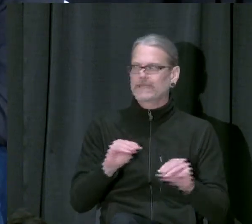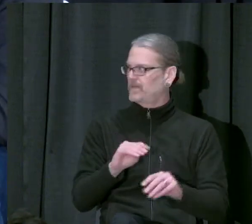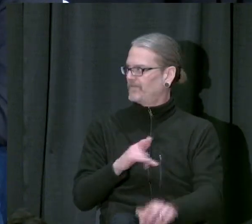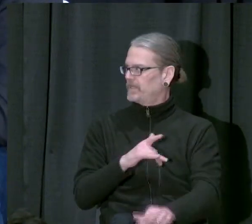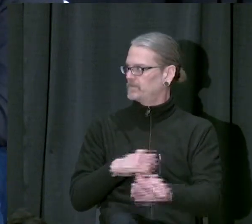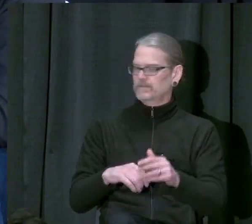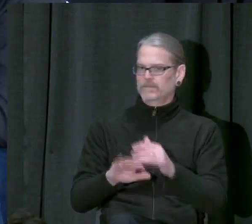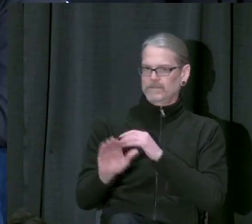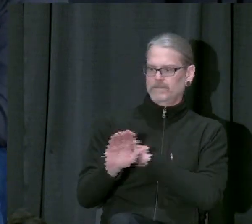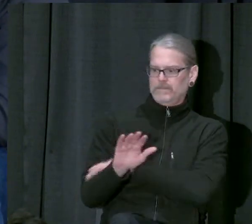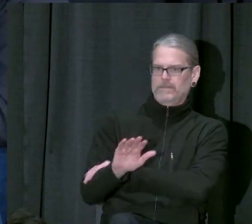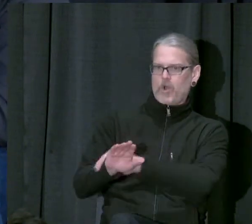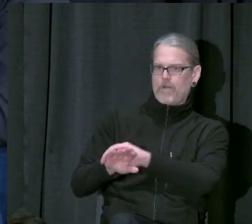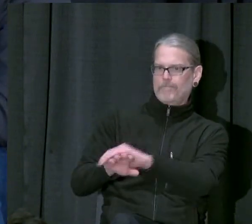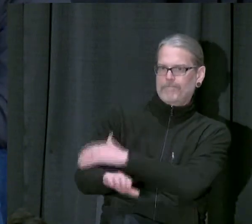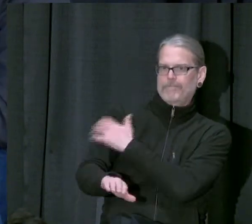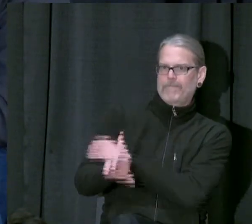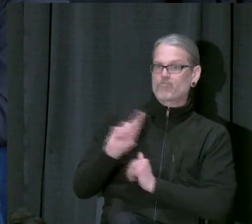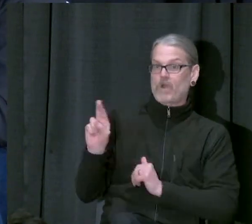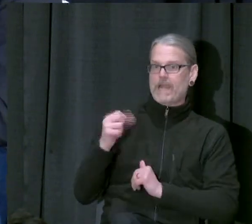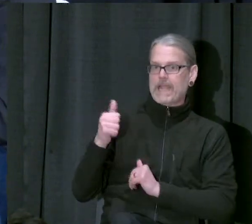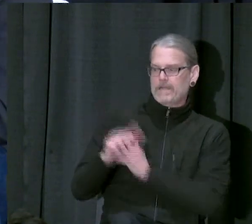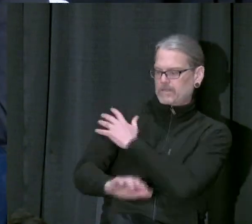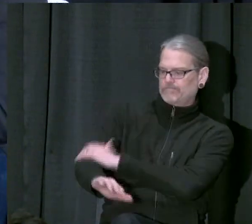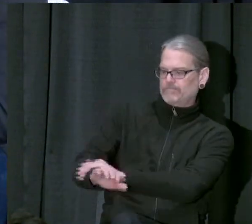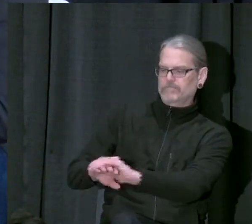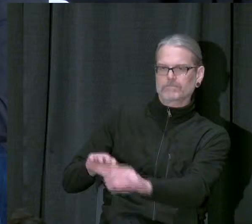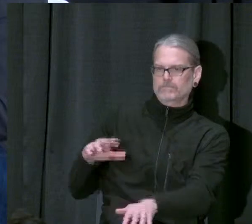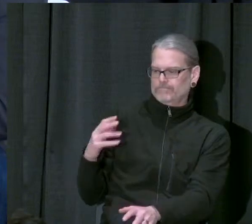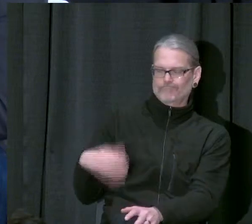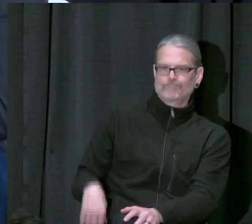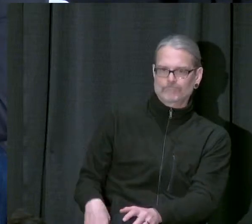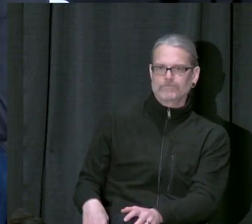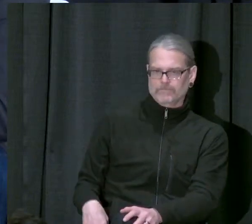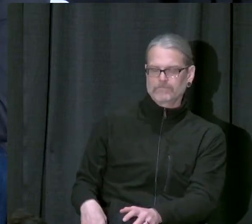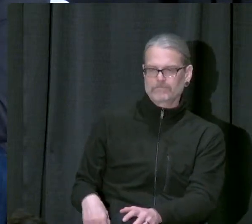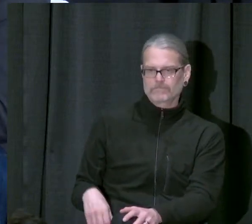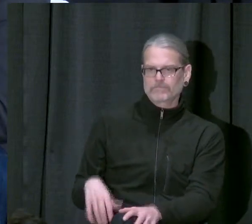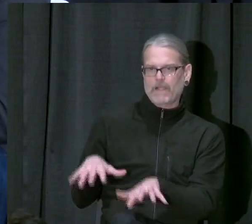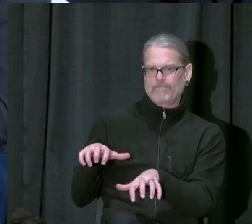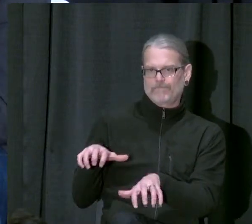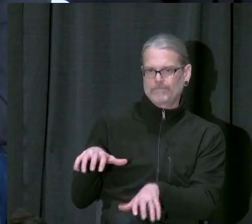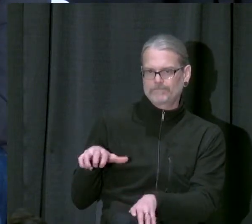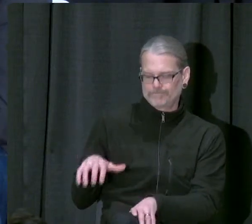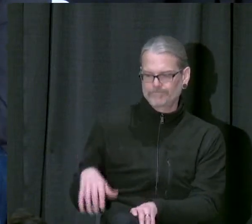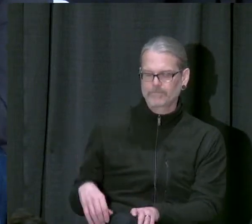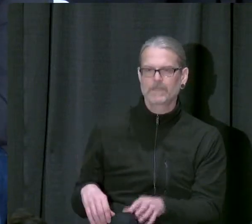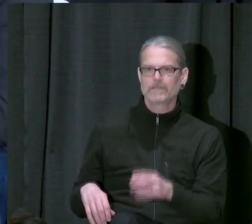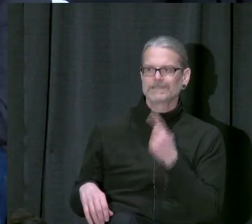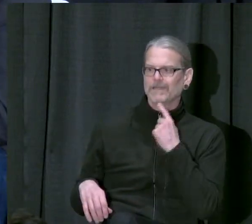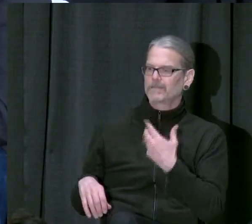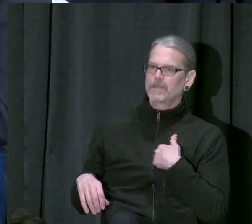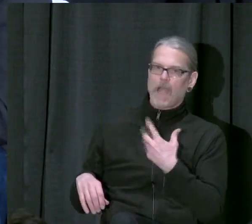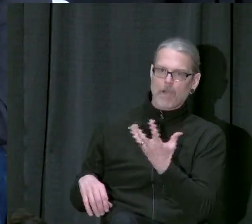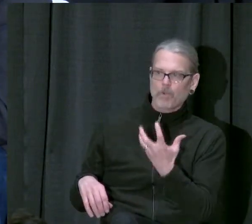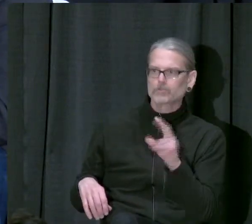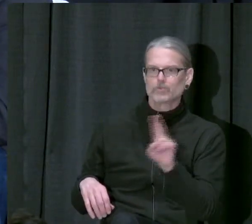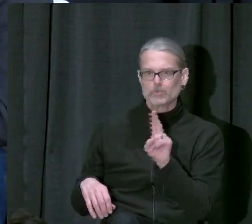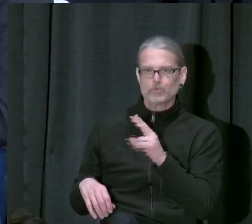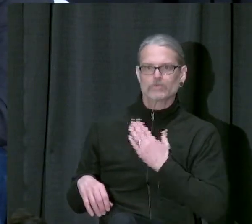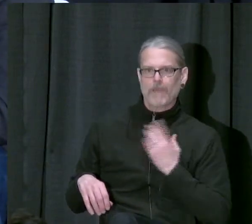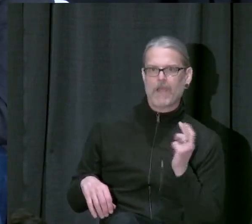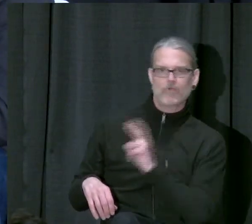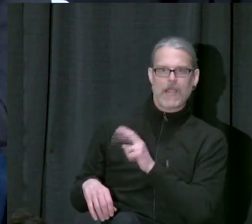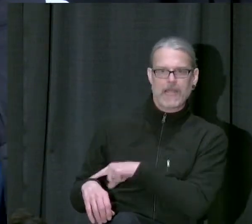was right-handed. He couldn't really do much with his right hand. And he just said, I'd like to use my right hand. And I'm like,